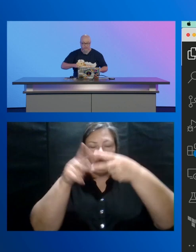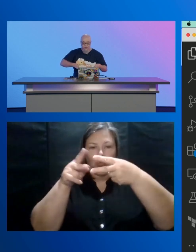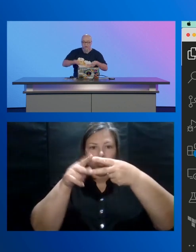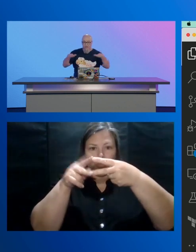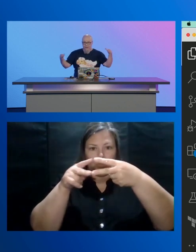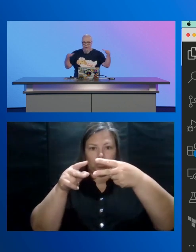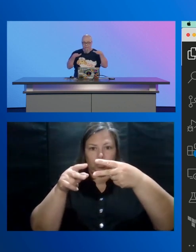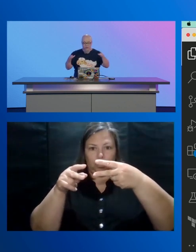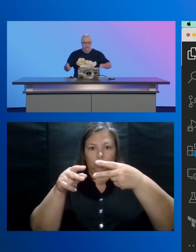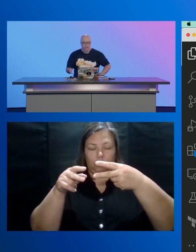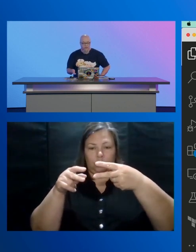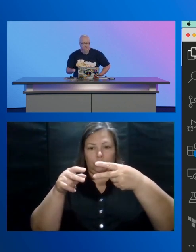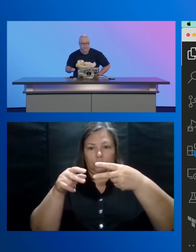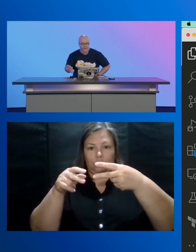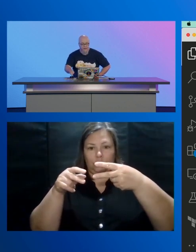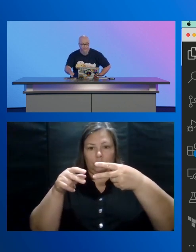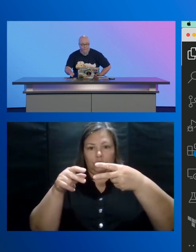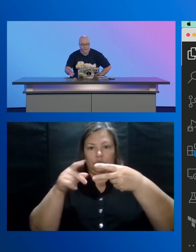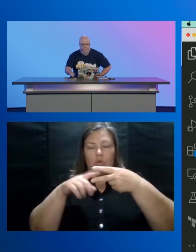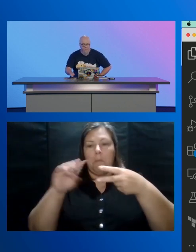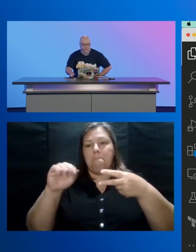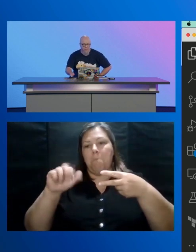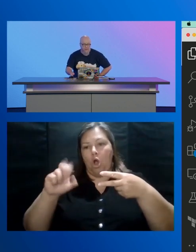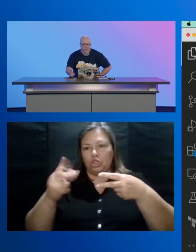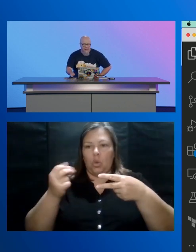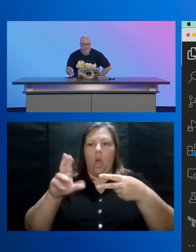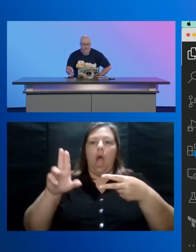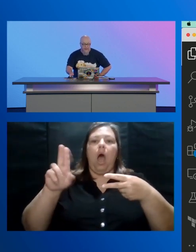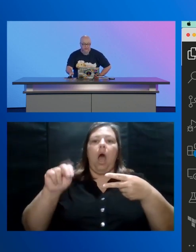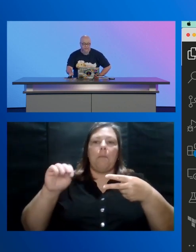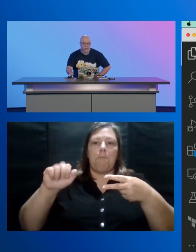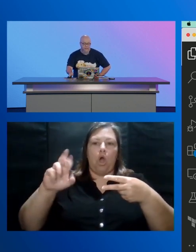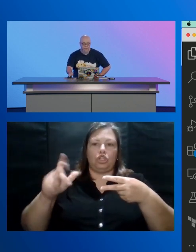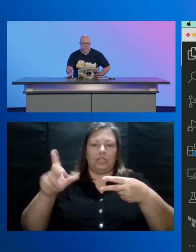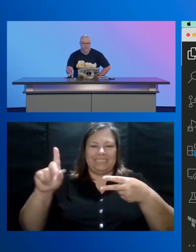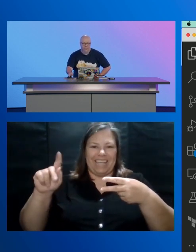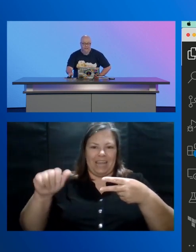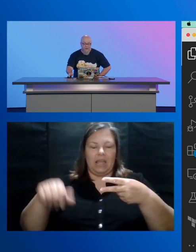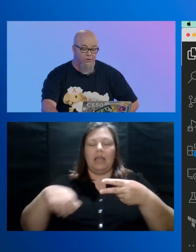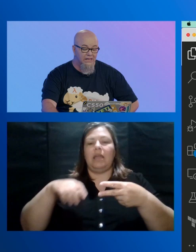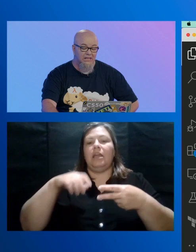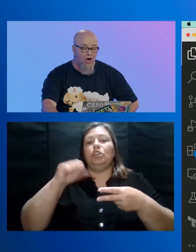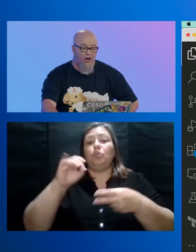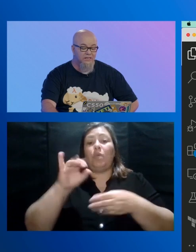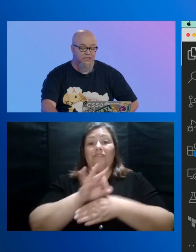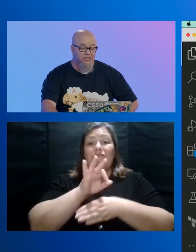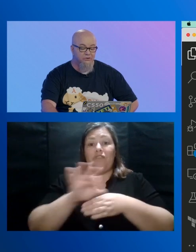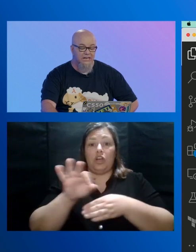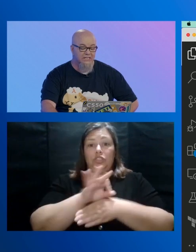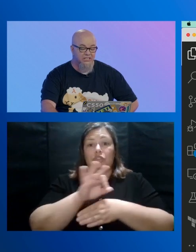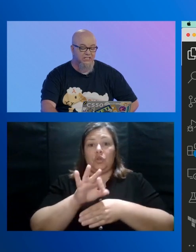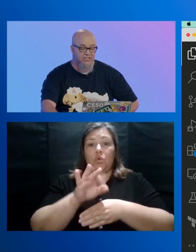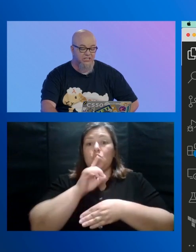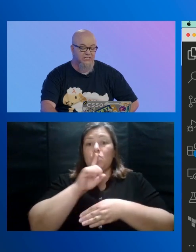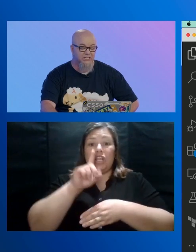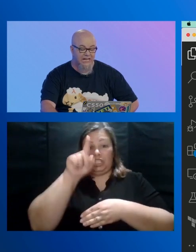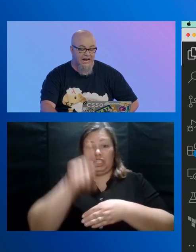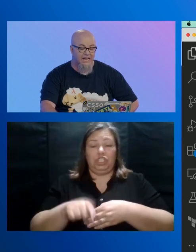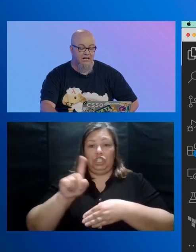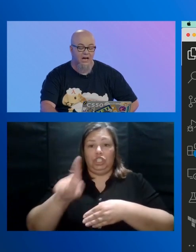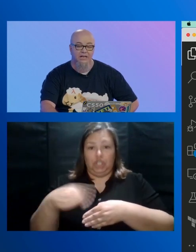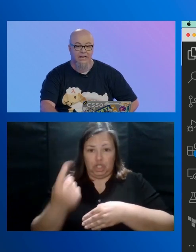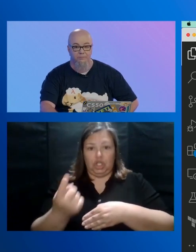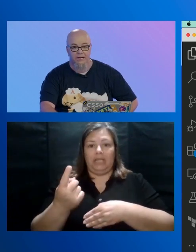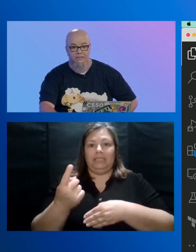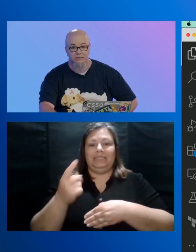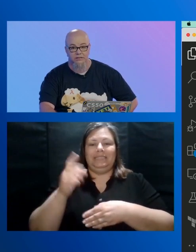to marshal and unmarshal data in Python. And then here's the function. And really, all this is doing is this is just